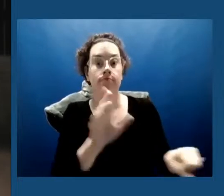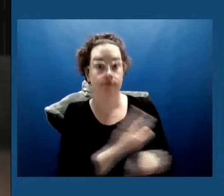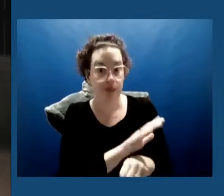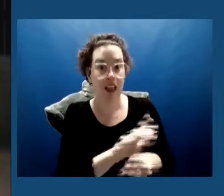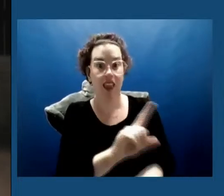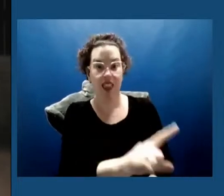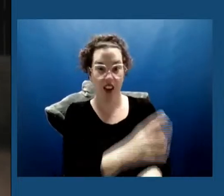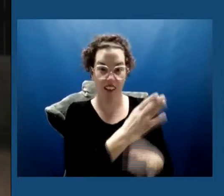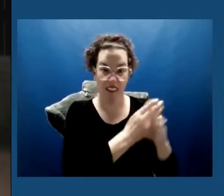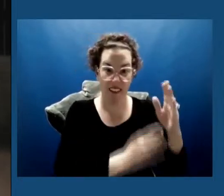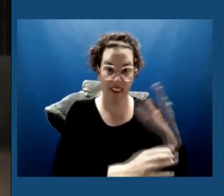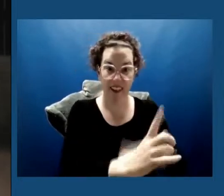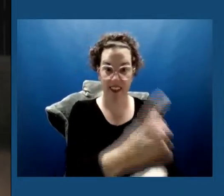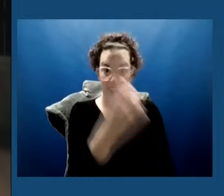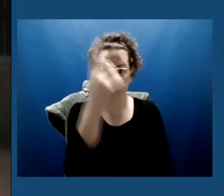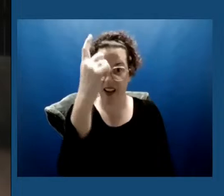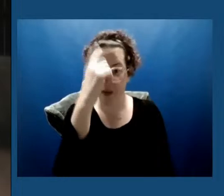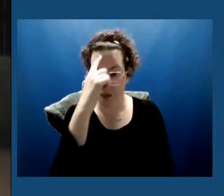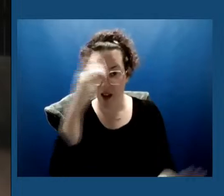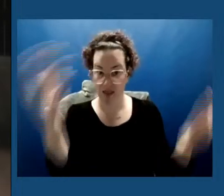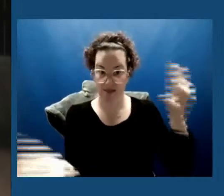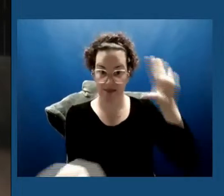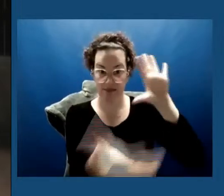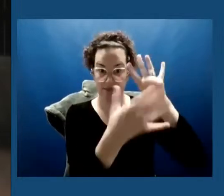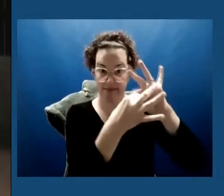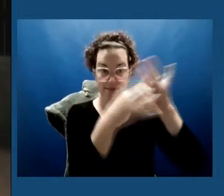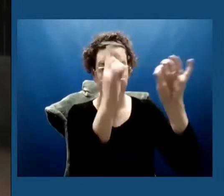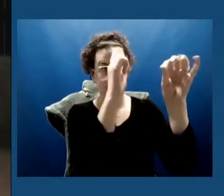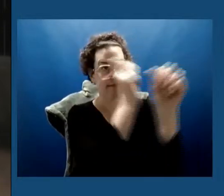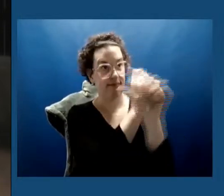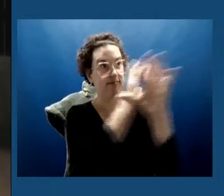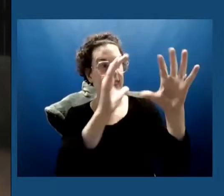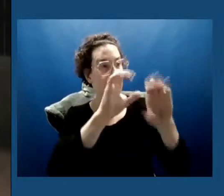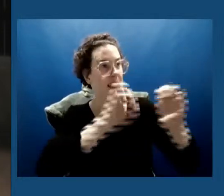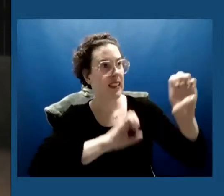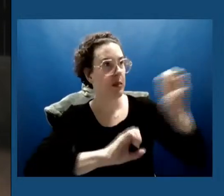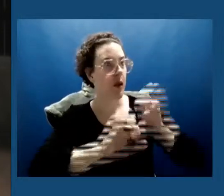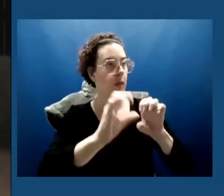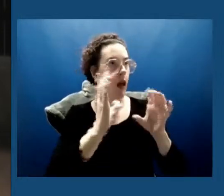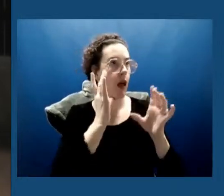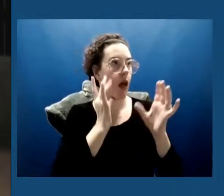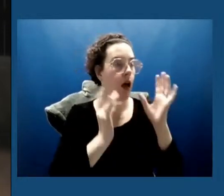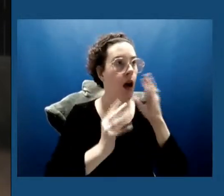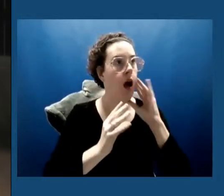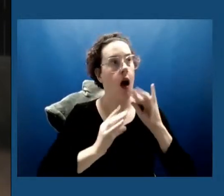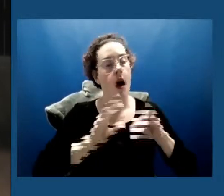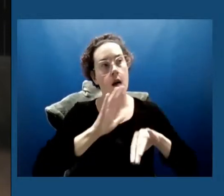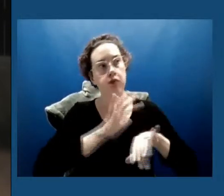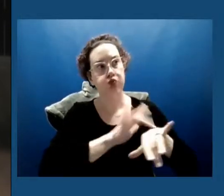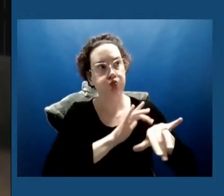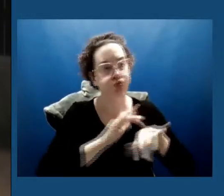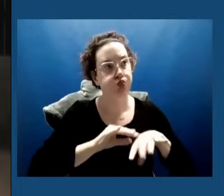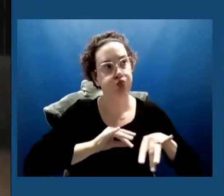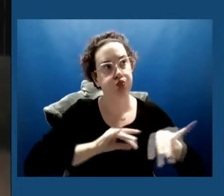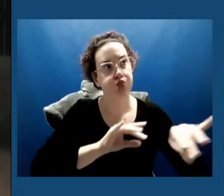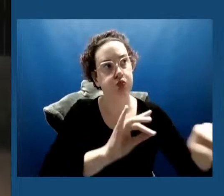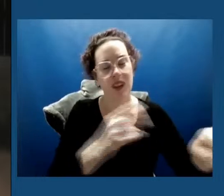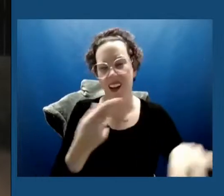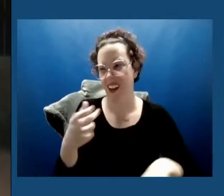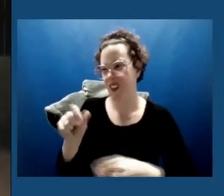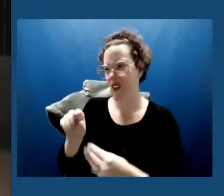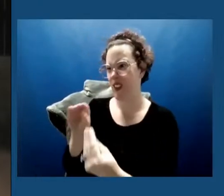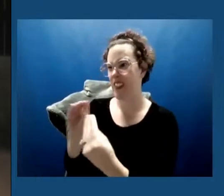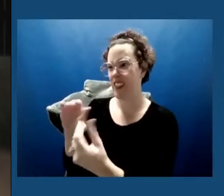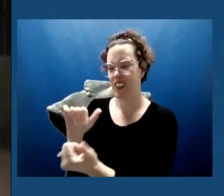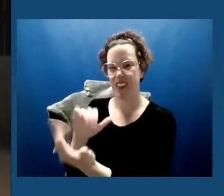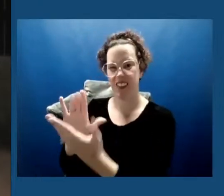minds, dream, experiential learning, rethinking what we do in high school, because 60% of kids